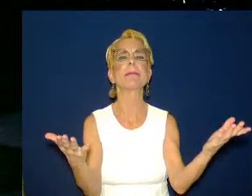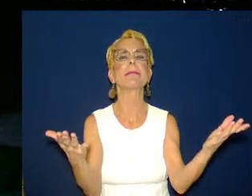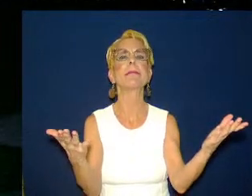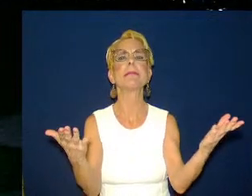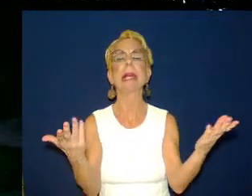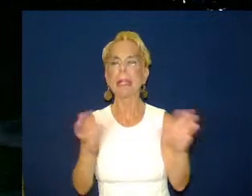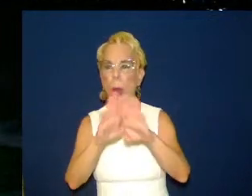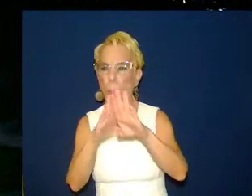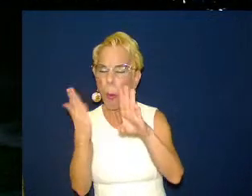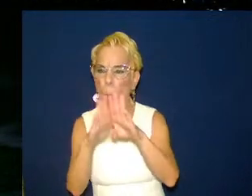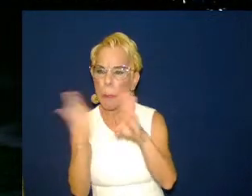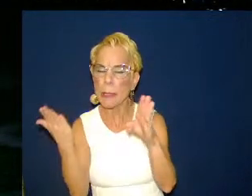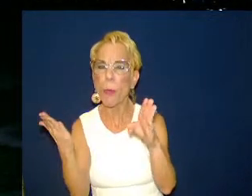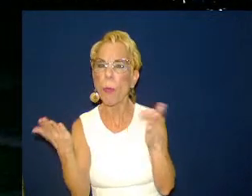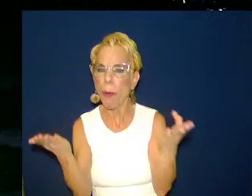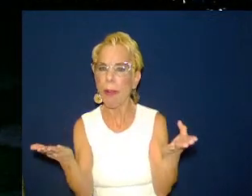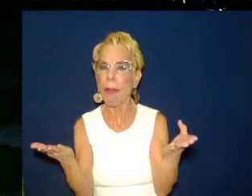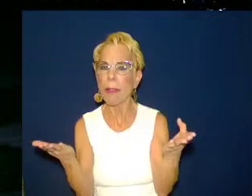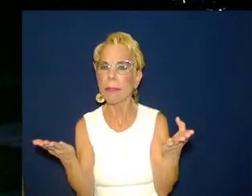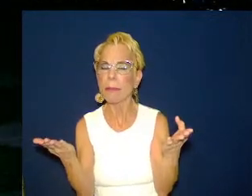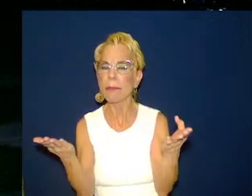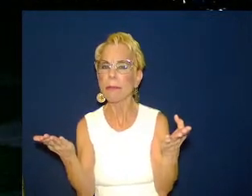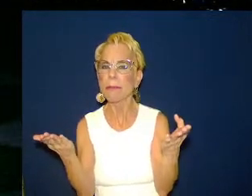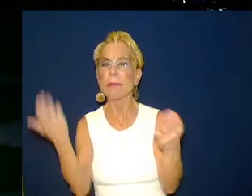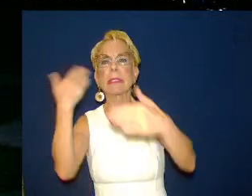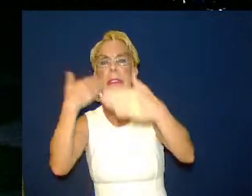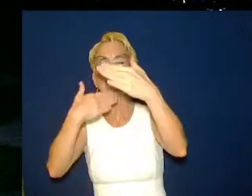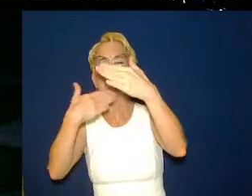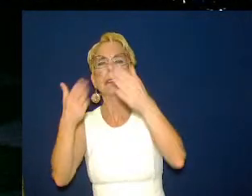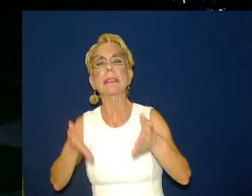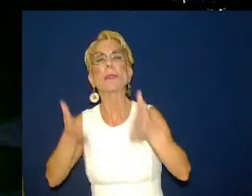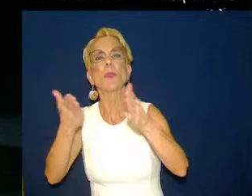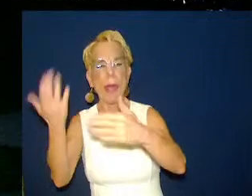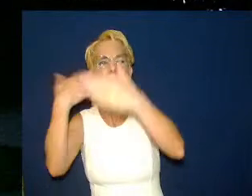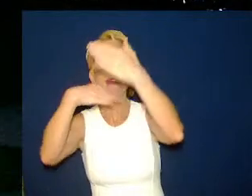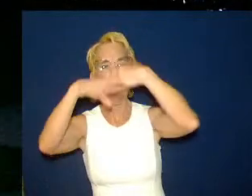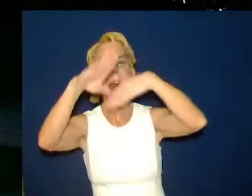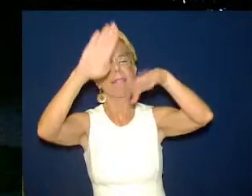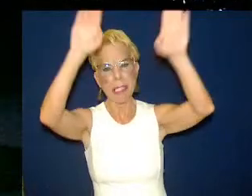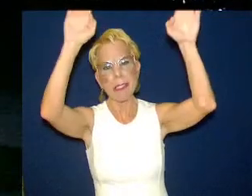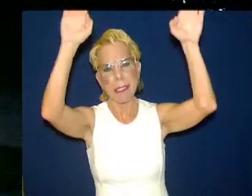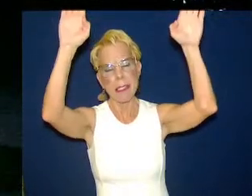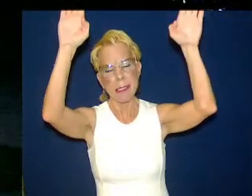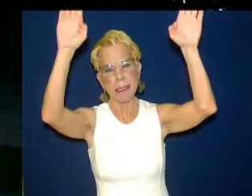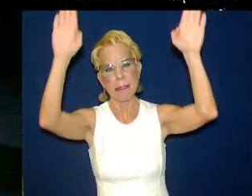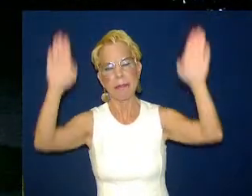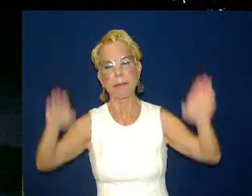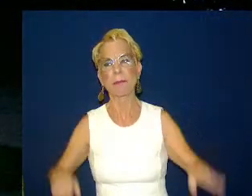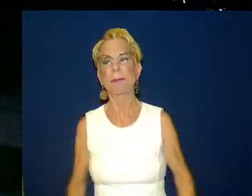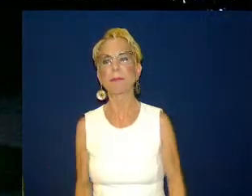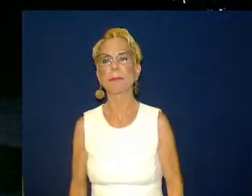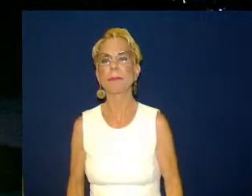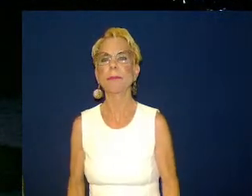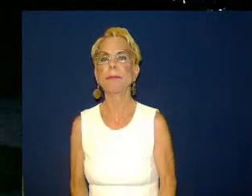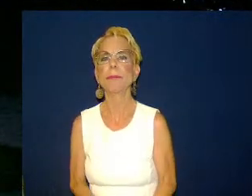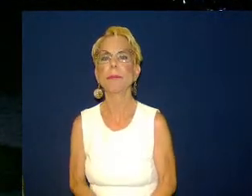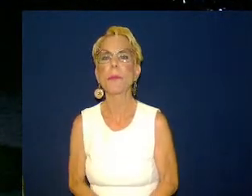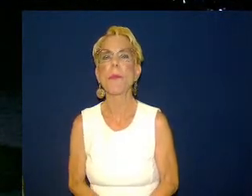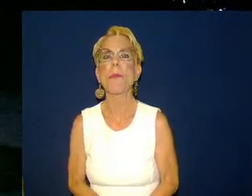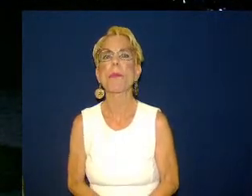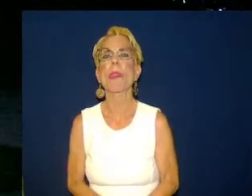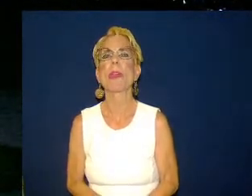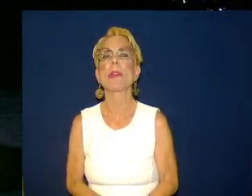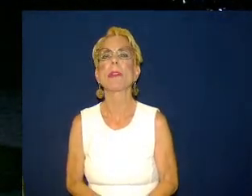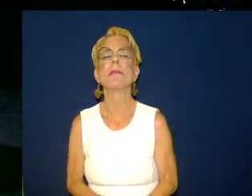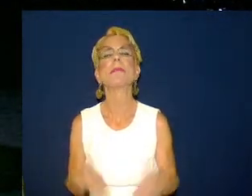Now, I want to close with this. What in the world, maybe you want to study this out. What is that door